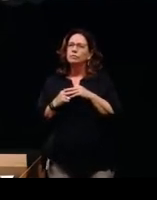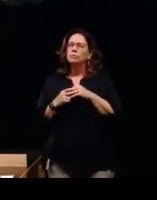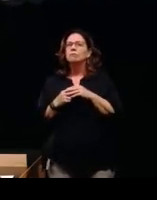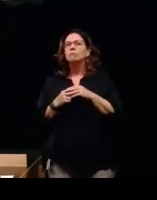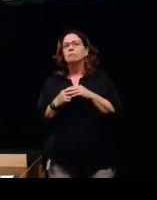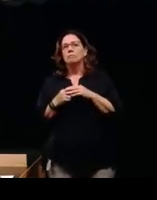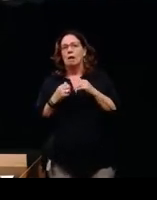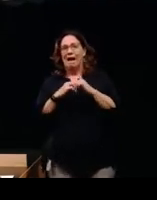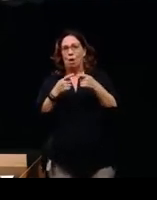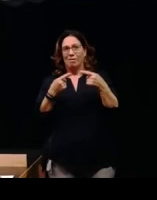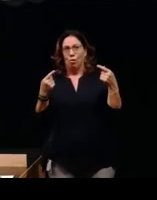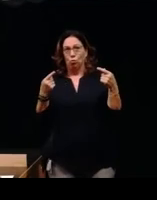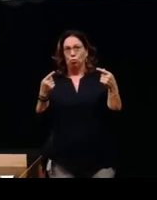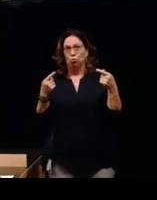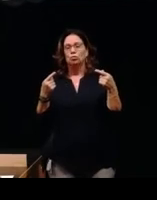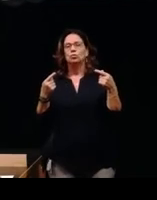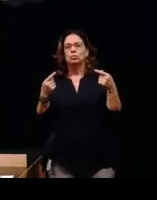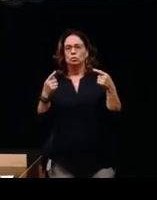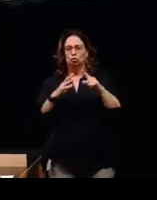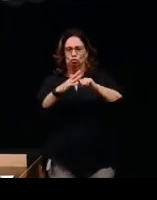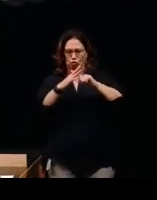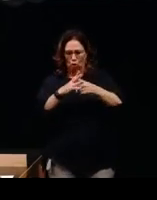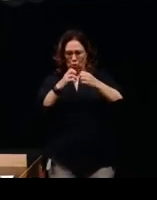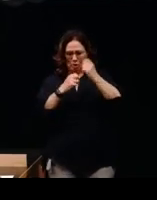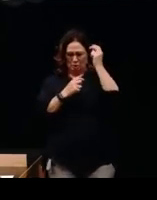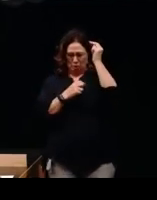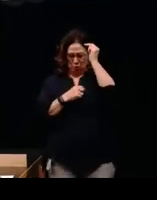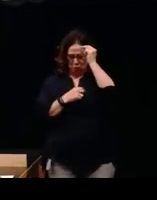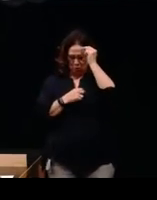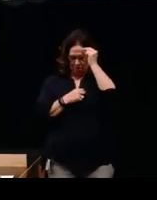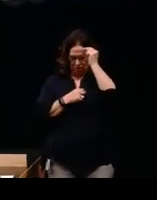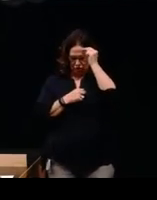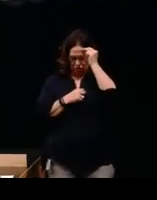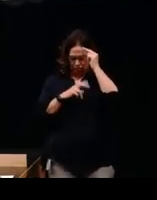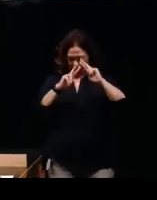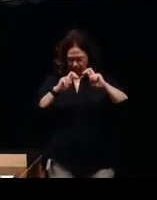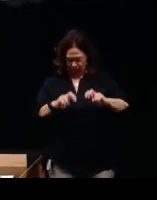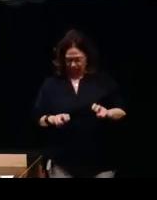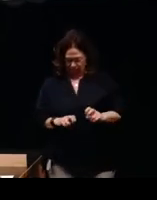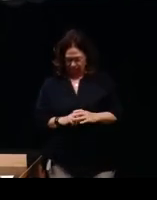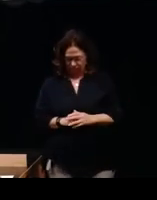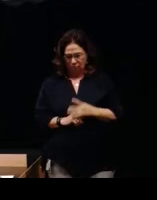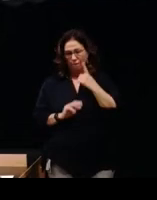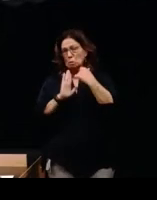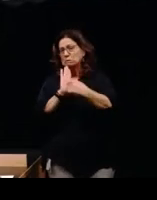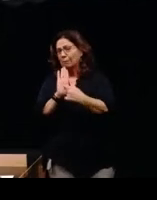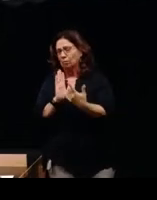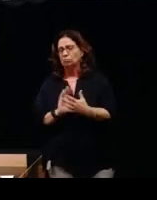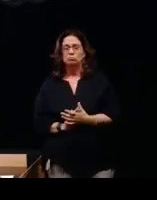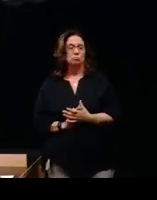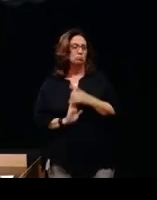begin with their neurologic chief complaint. So I understand that you've been having